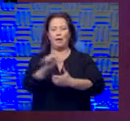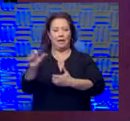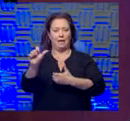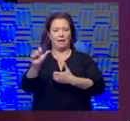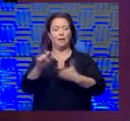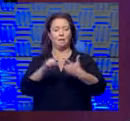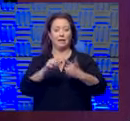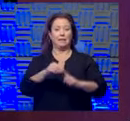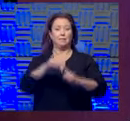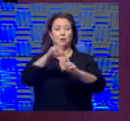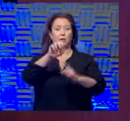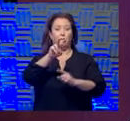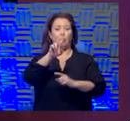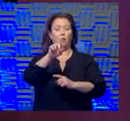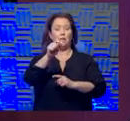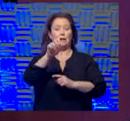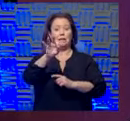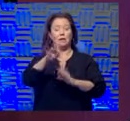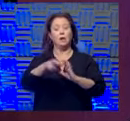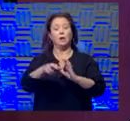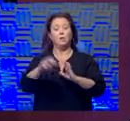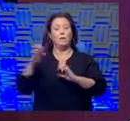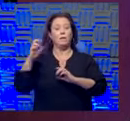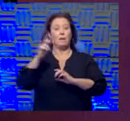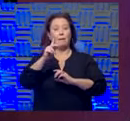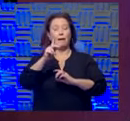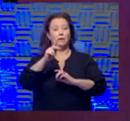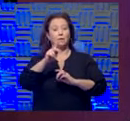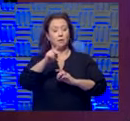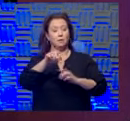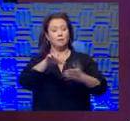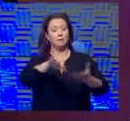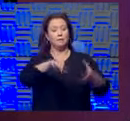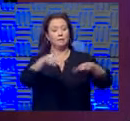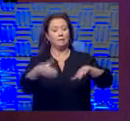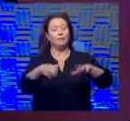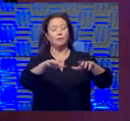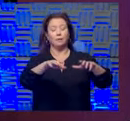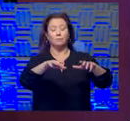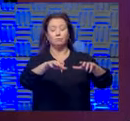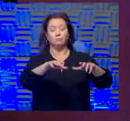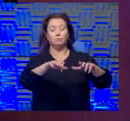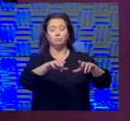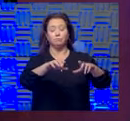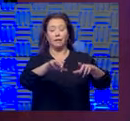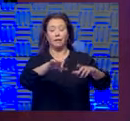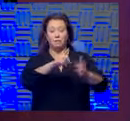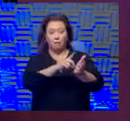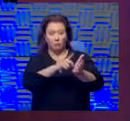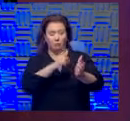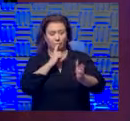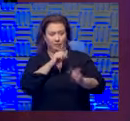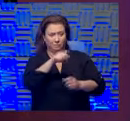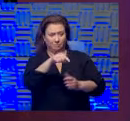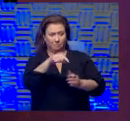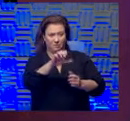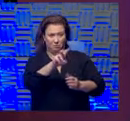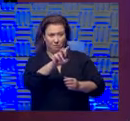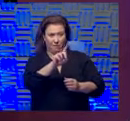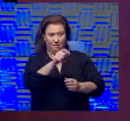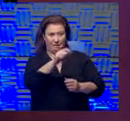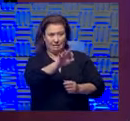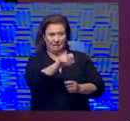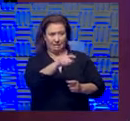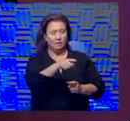especially for COVID-19. We've even gone back to coroners and attending physicians at times saying this is listed as a COVID-19,